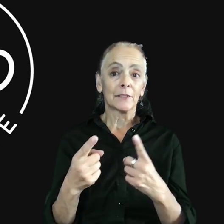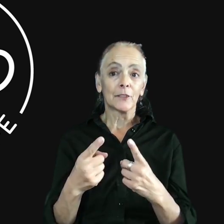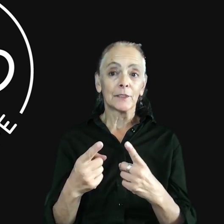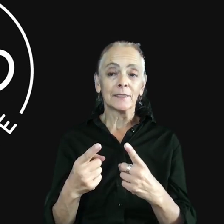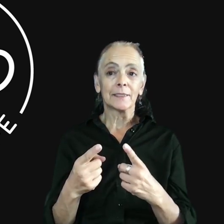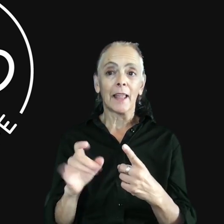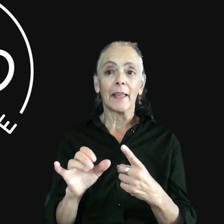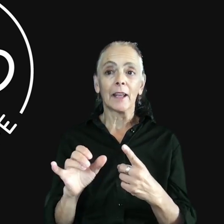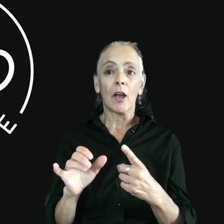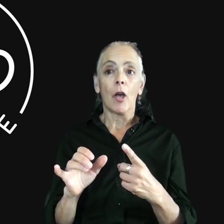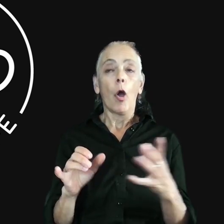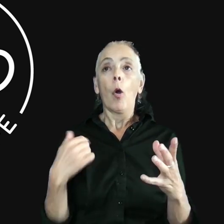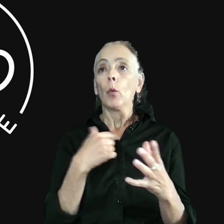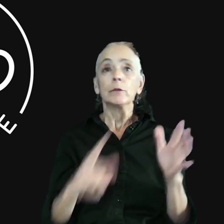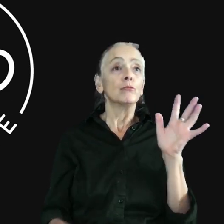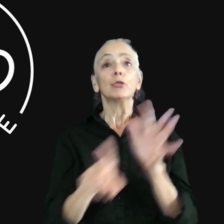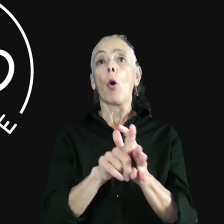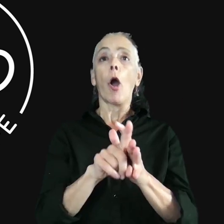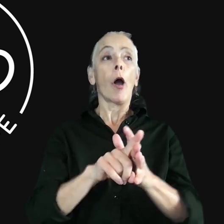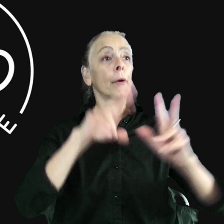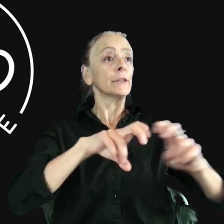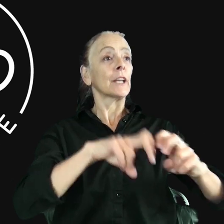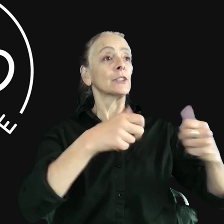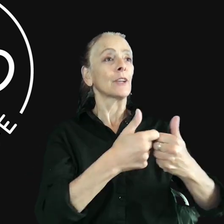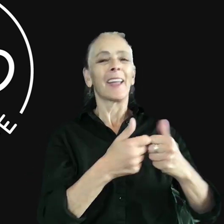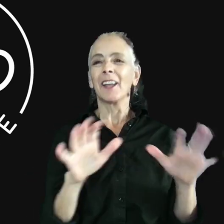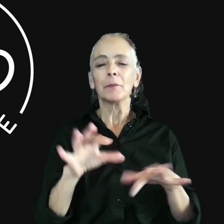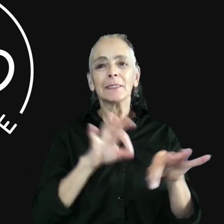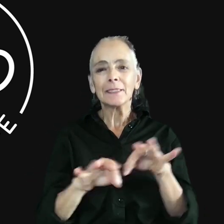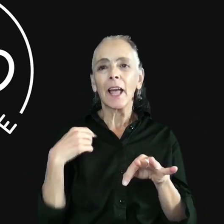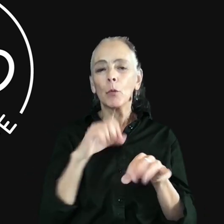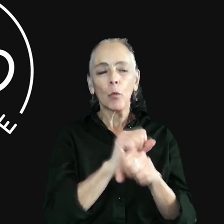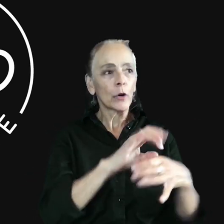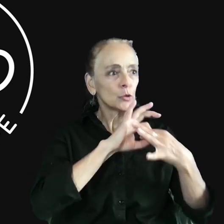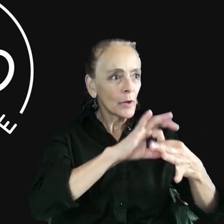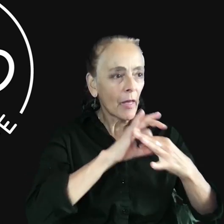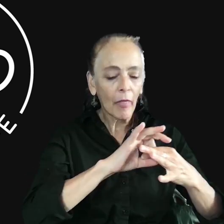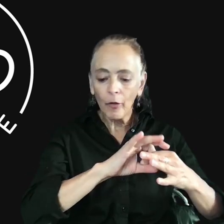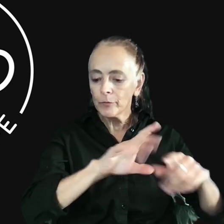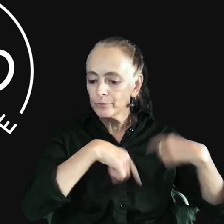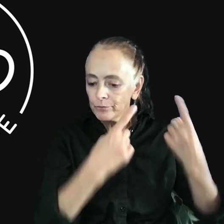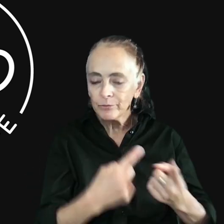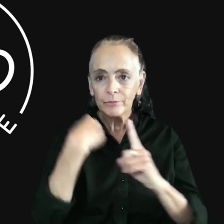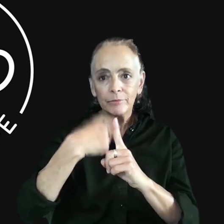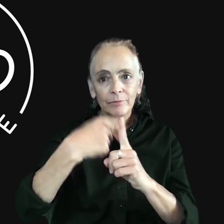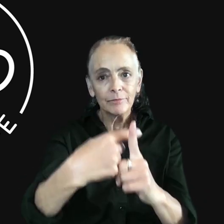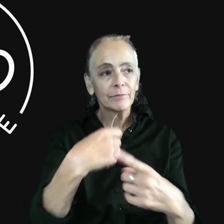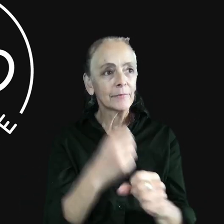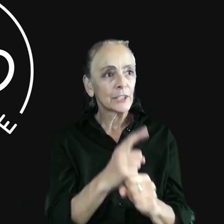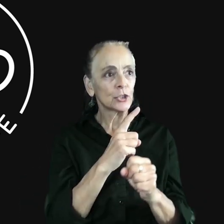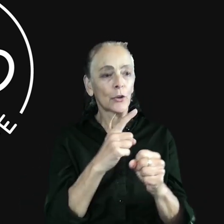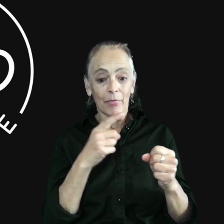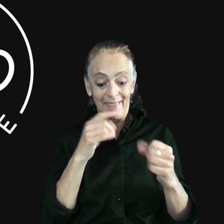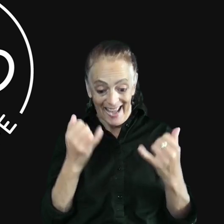we just pop out of the blue and we are going to assess your game versus we work together for all these months to make sure that this gate